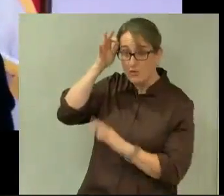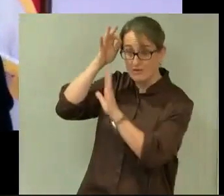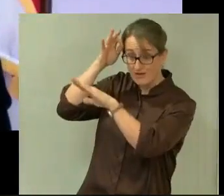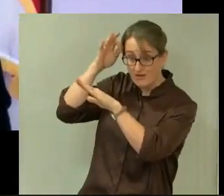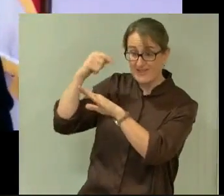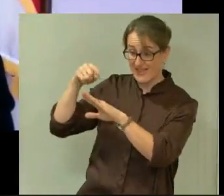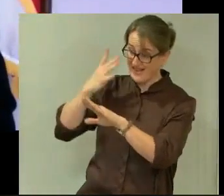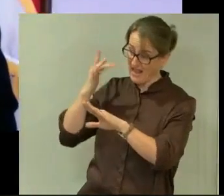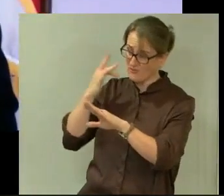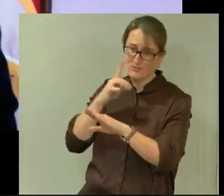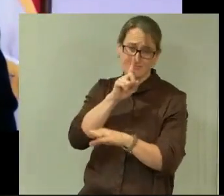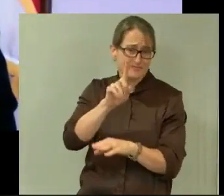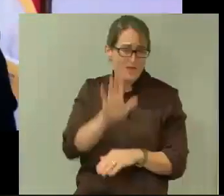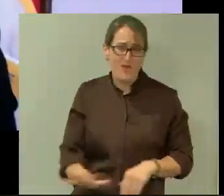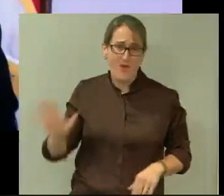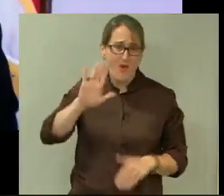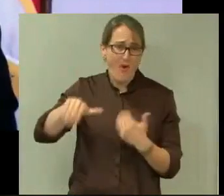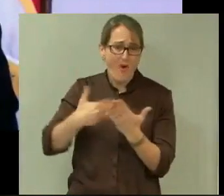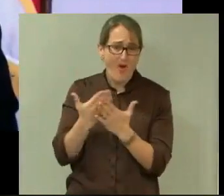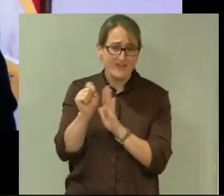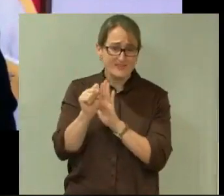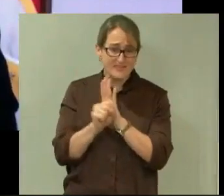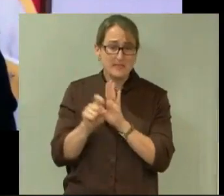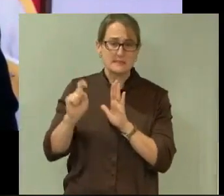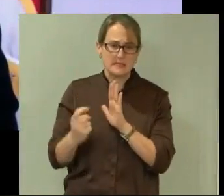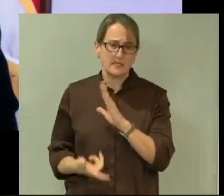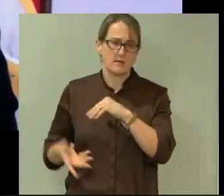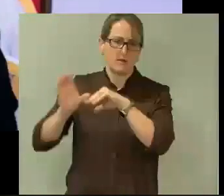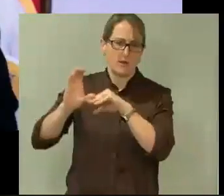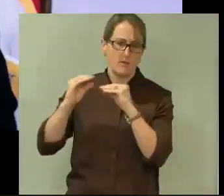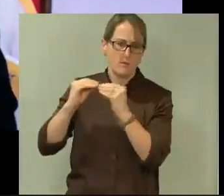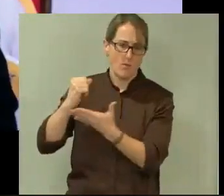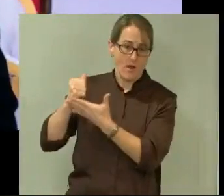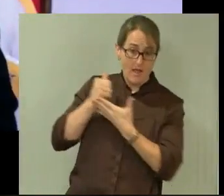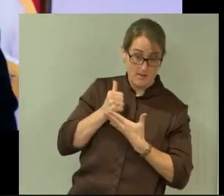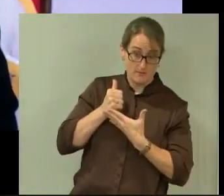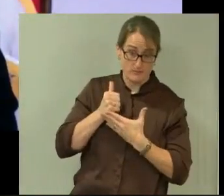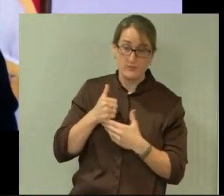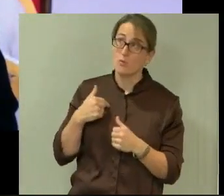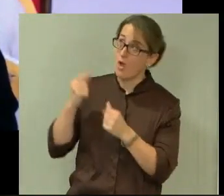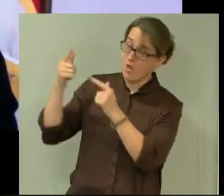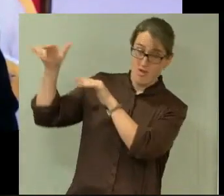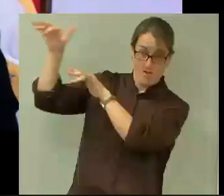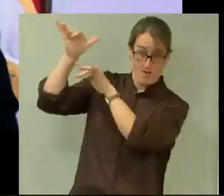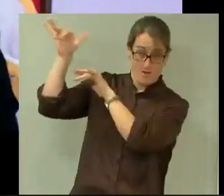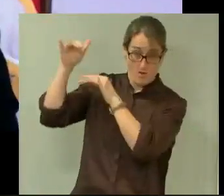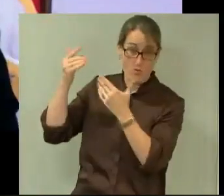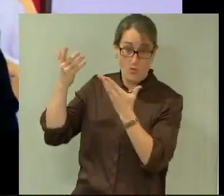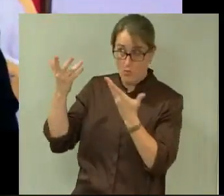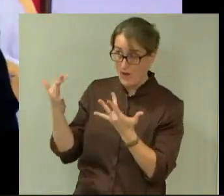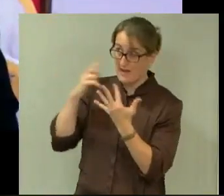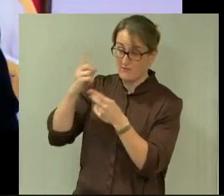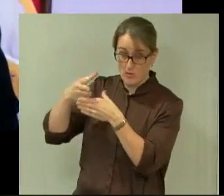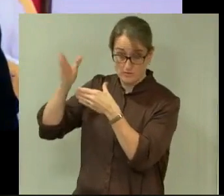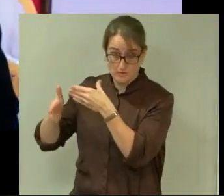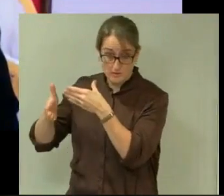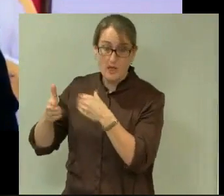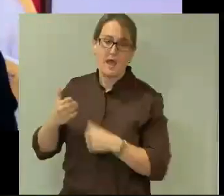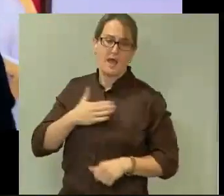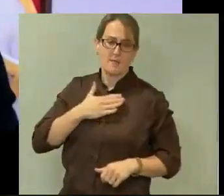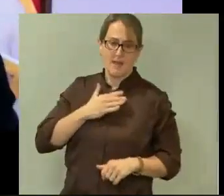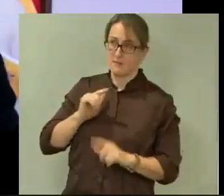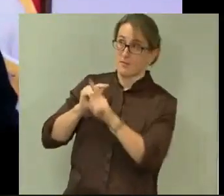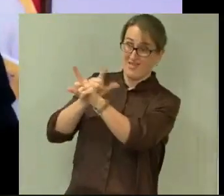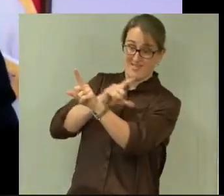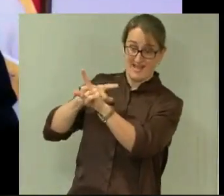our states need that support. While we're waiting for those conversations to play out, I'm grateful that our legislators are having conversations as well